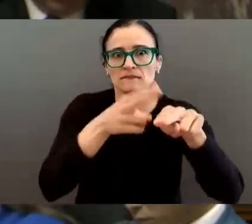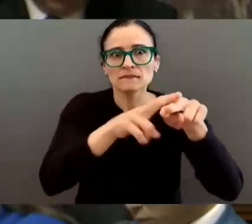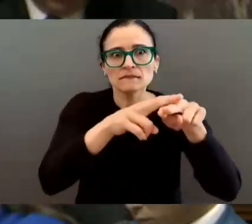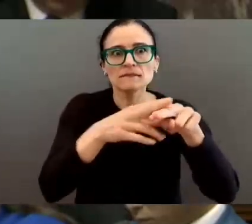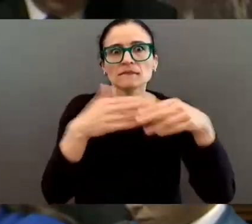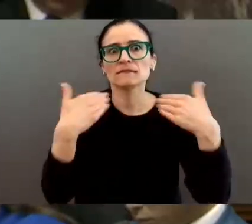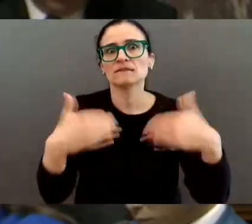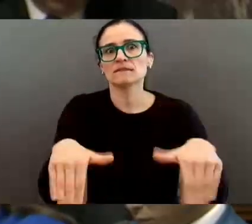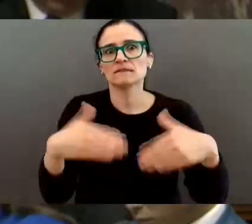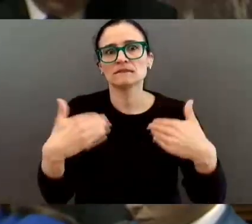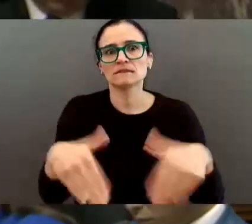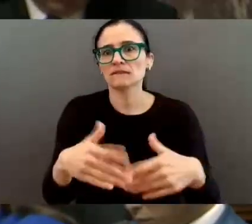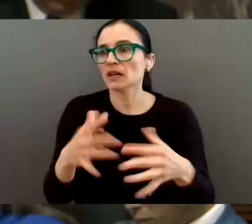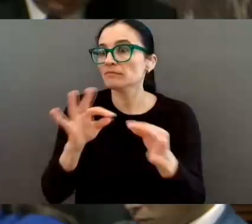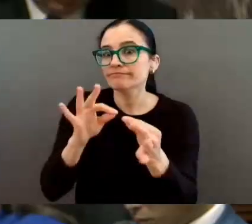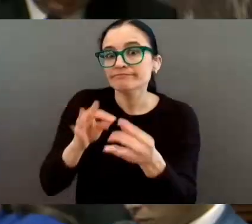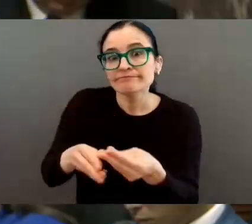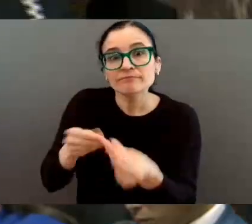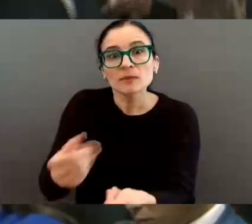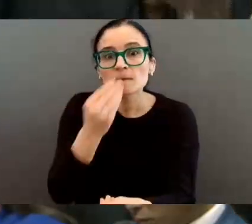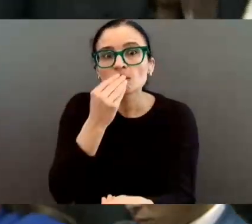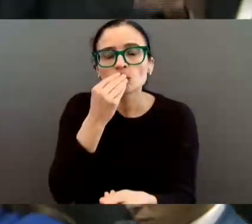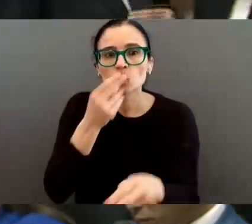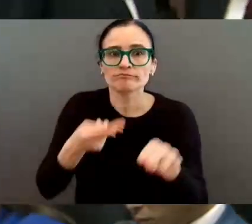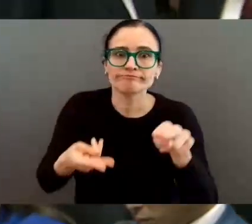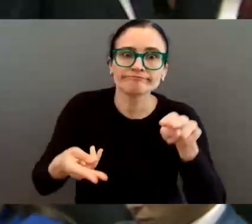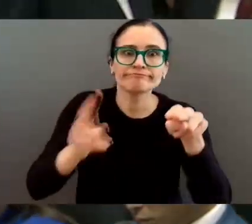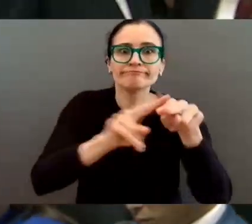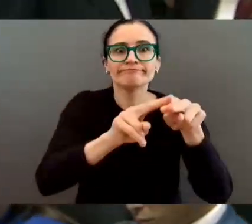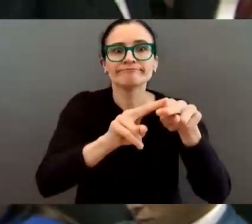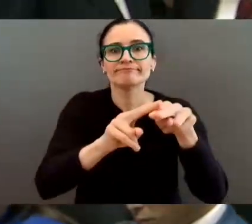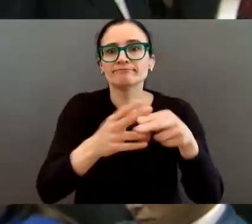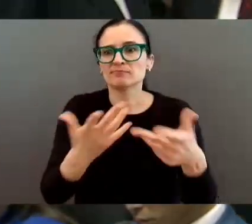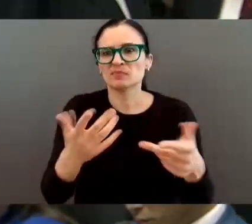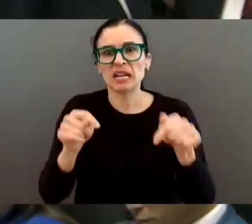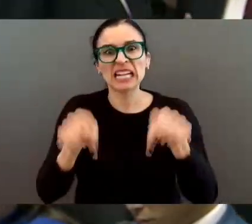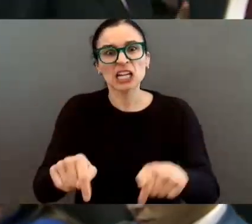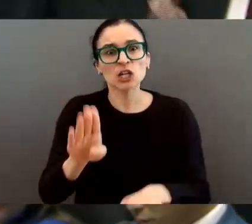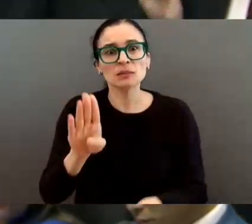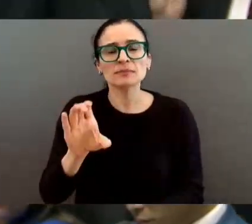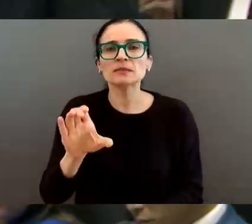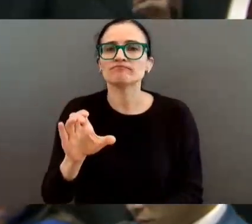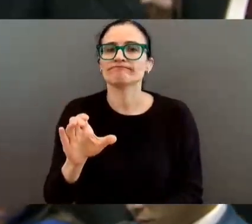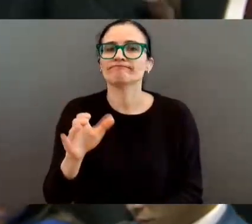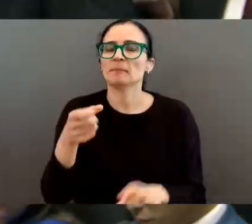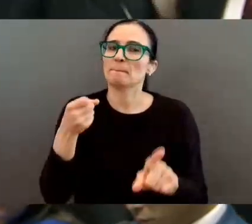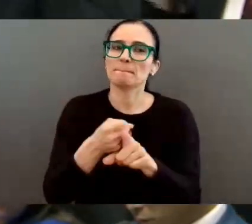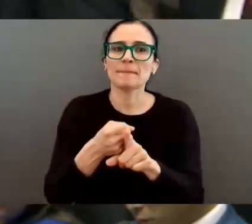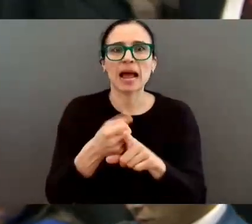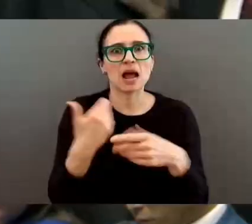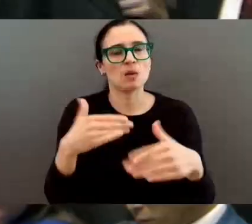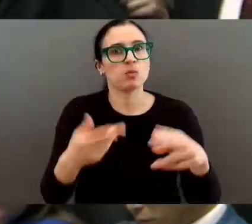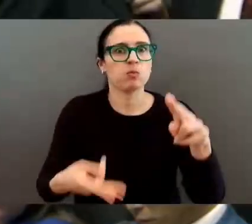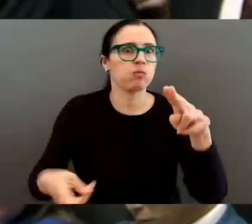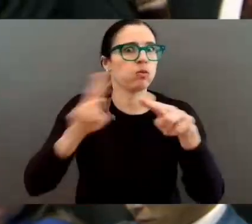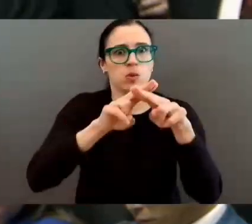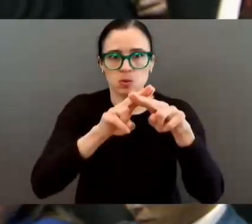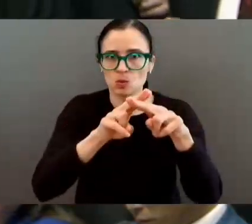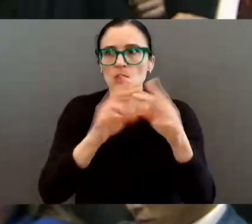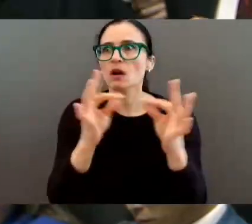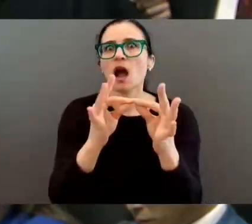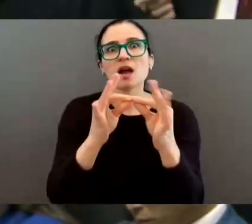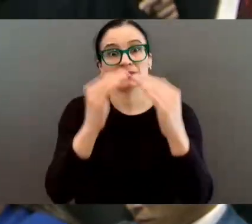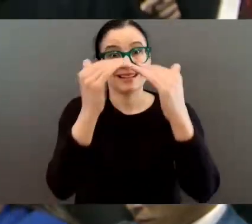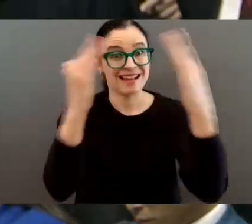and for British Columbia especially, at an intractably high cost of housing, which we're working very hard to bring down, having